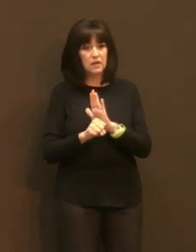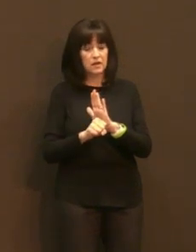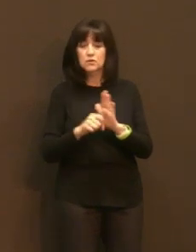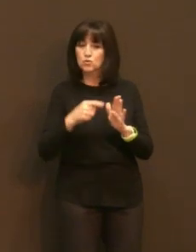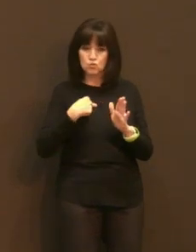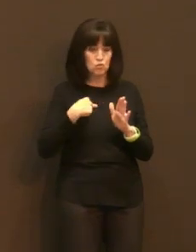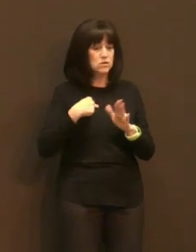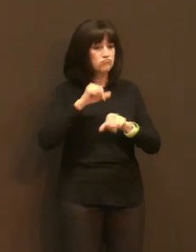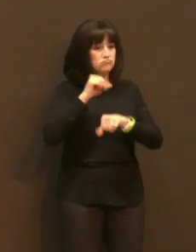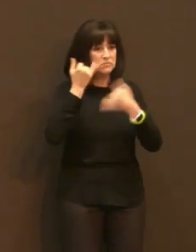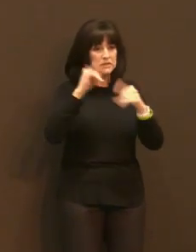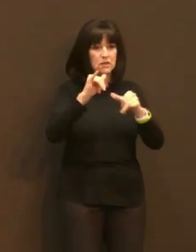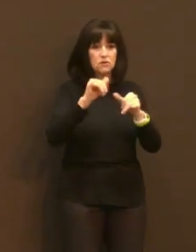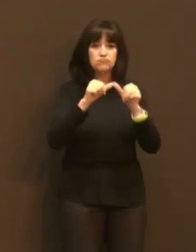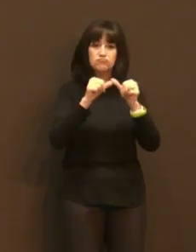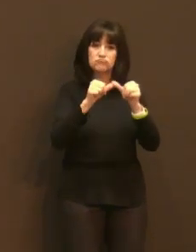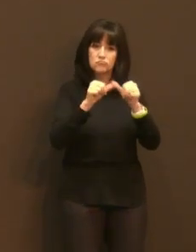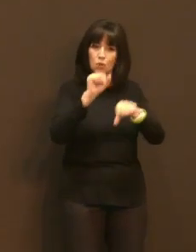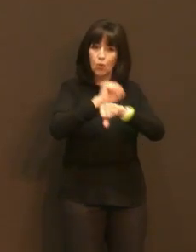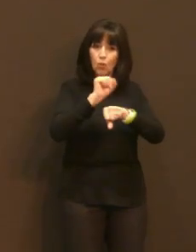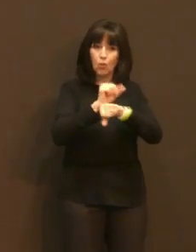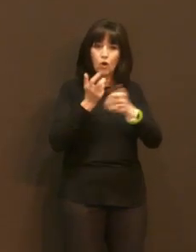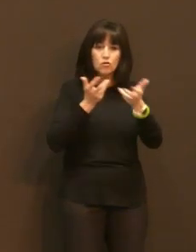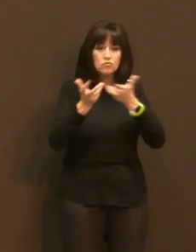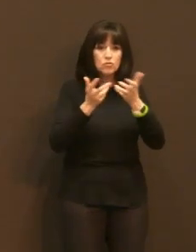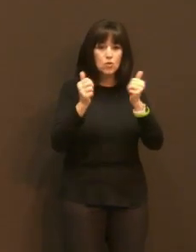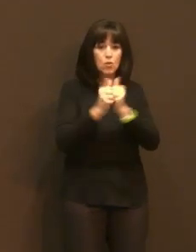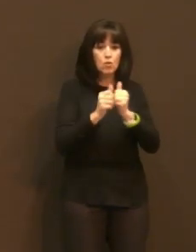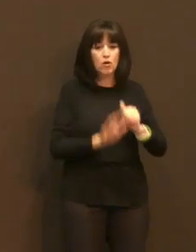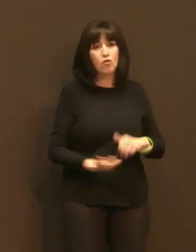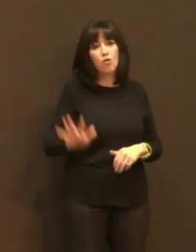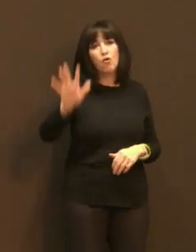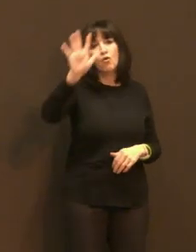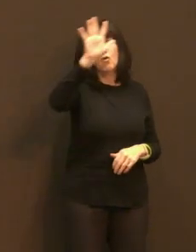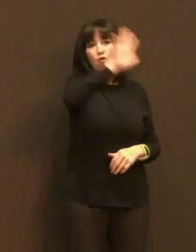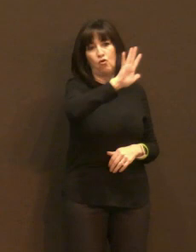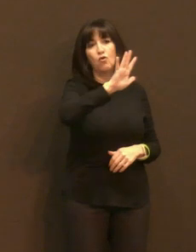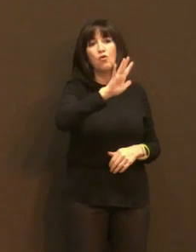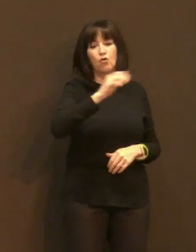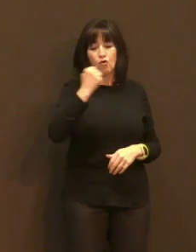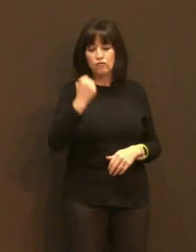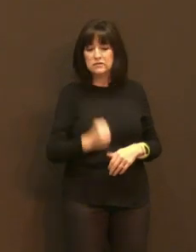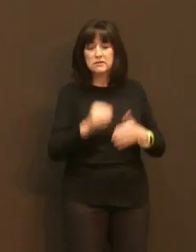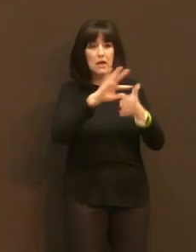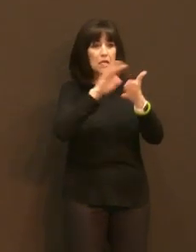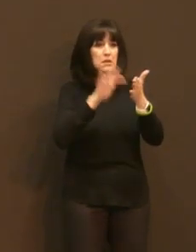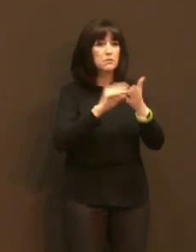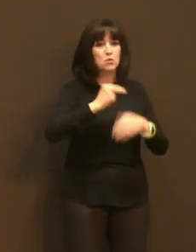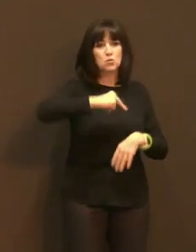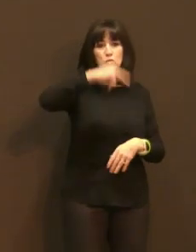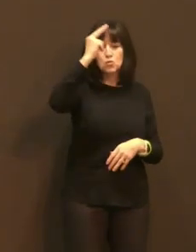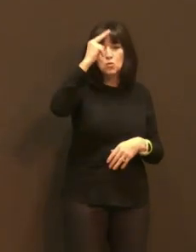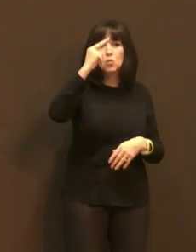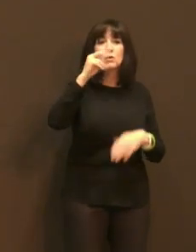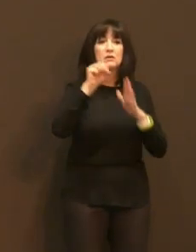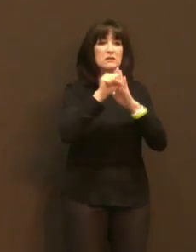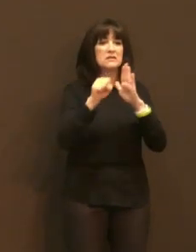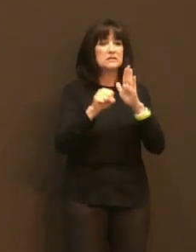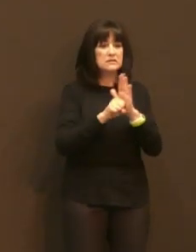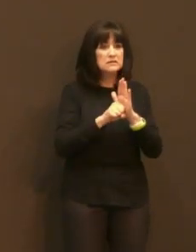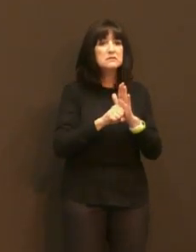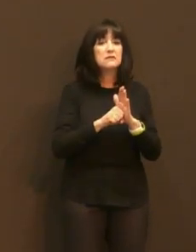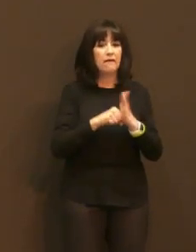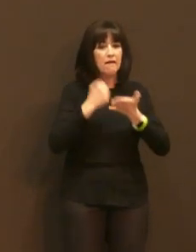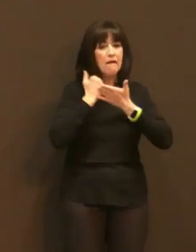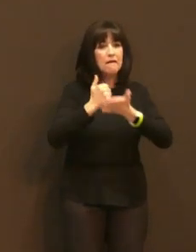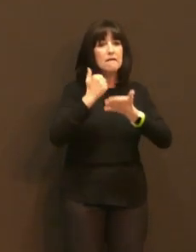the services and relationships are there to be able to move patients as needed to serve people inside a facility